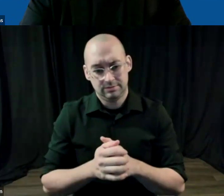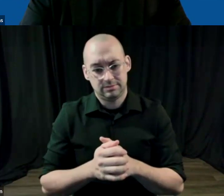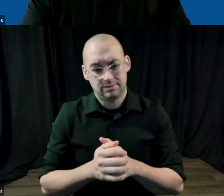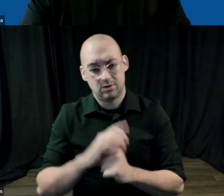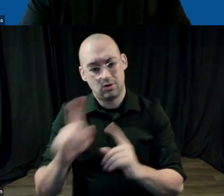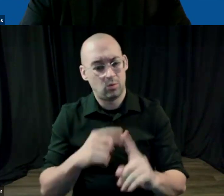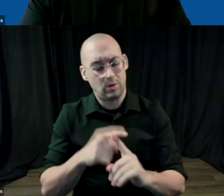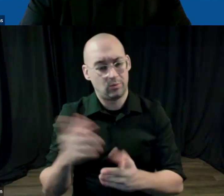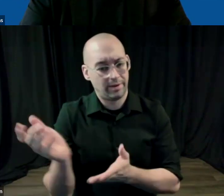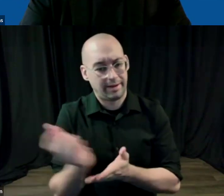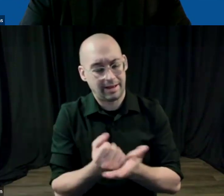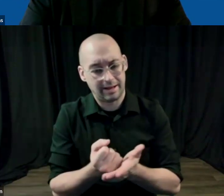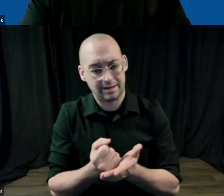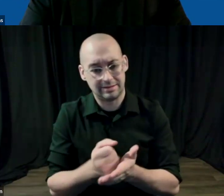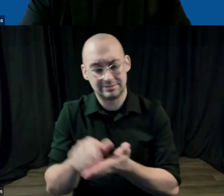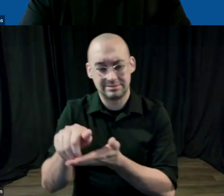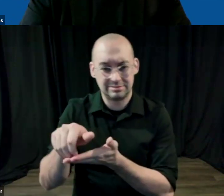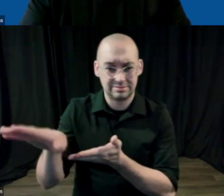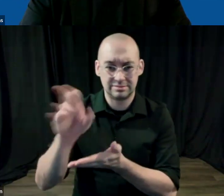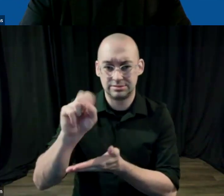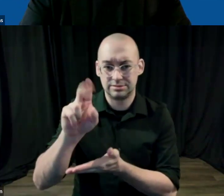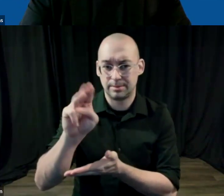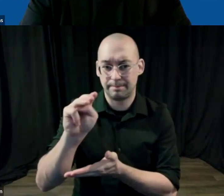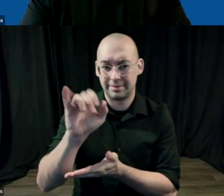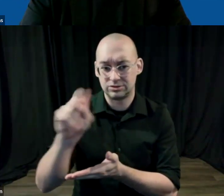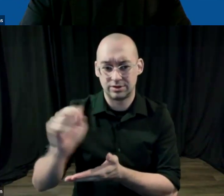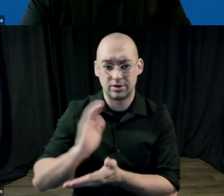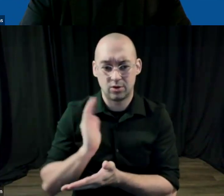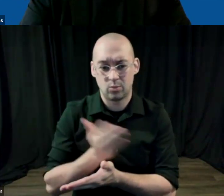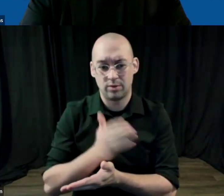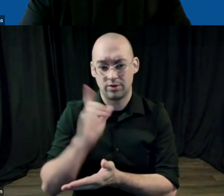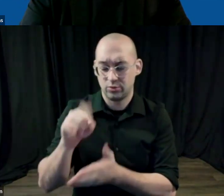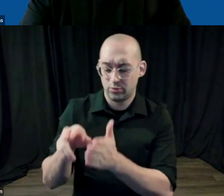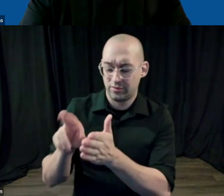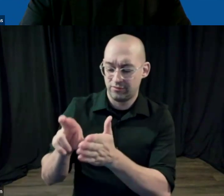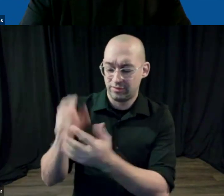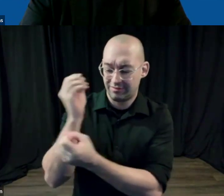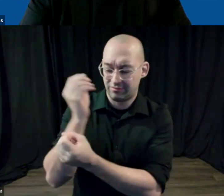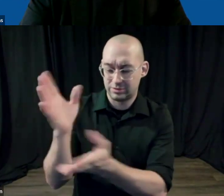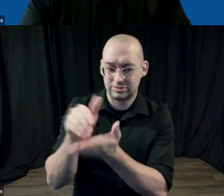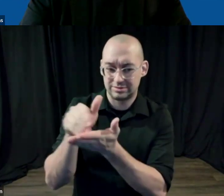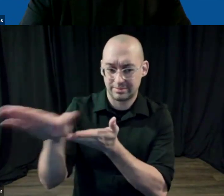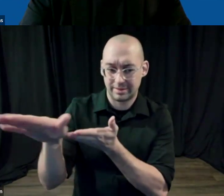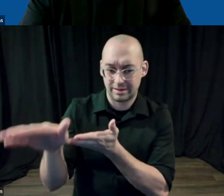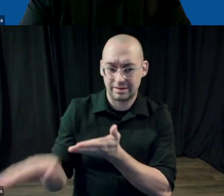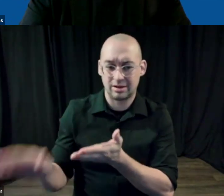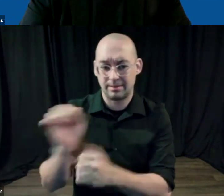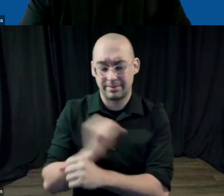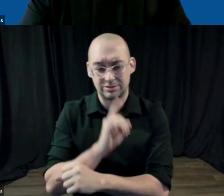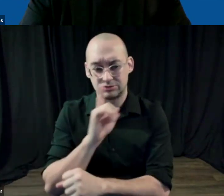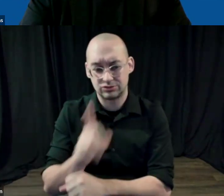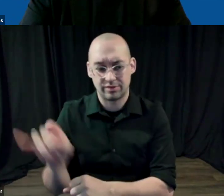do receive the submissions, my team, we review the data that is submitted. We make sure that